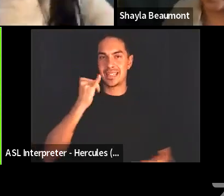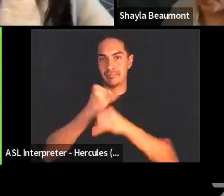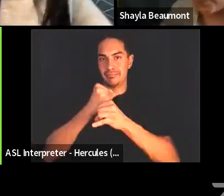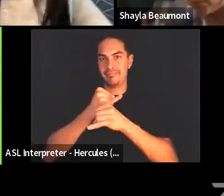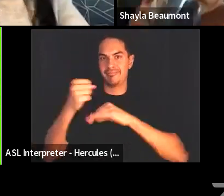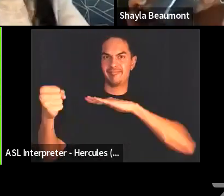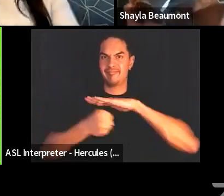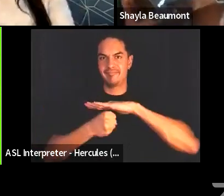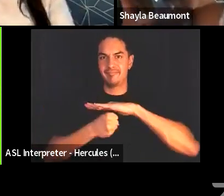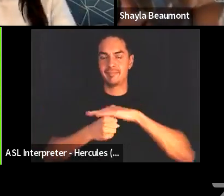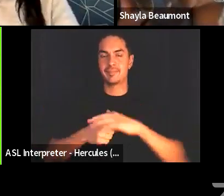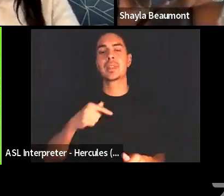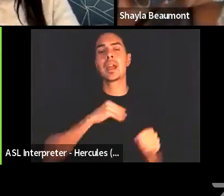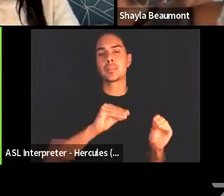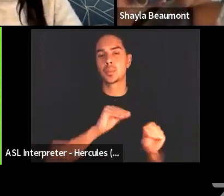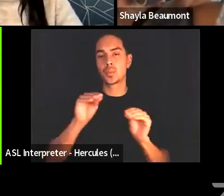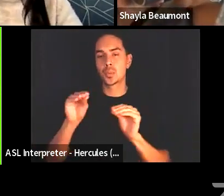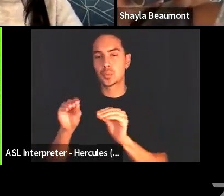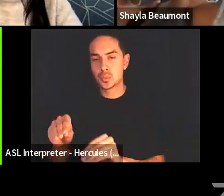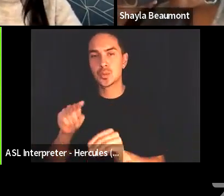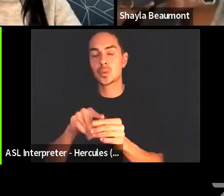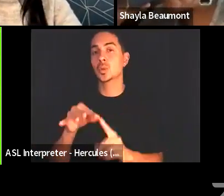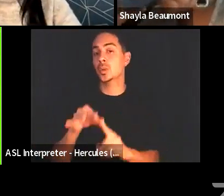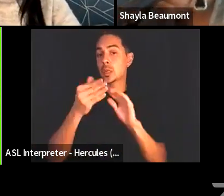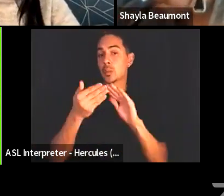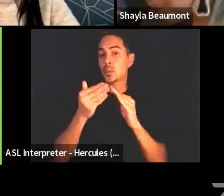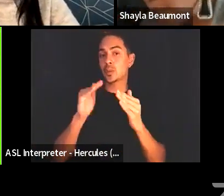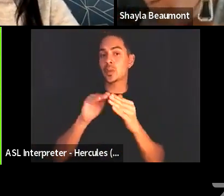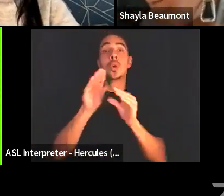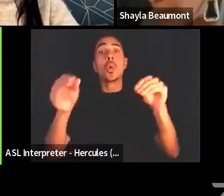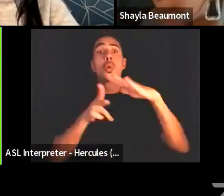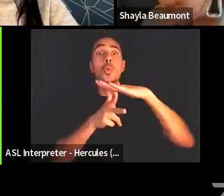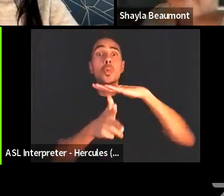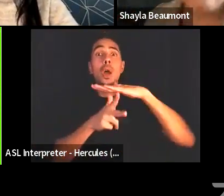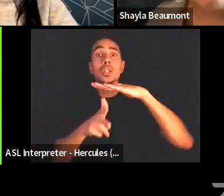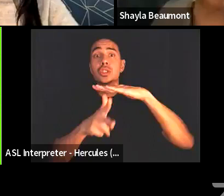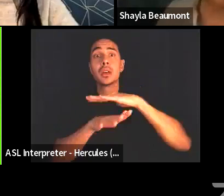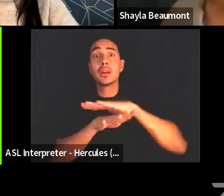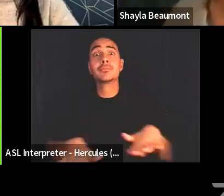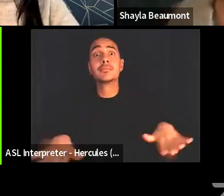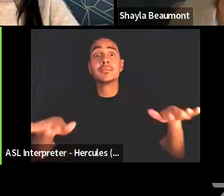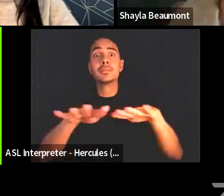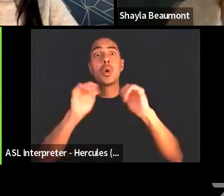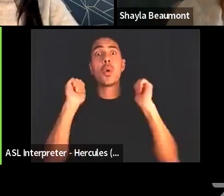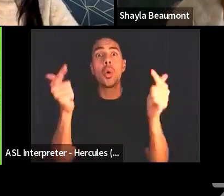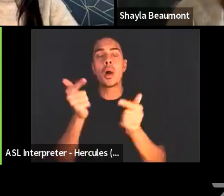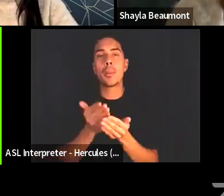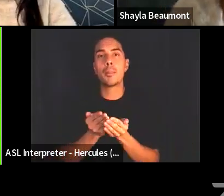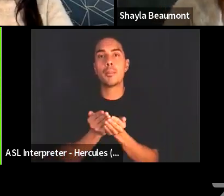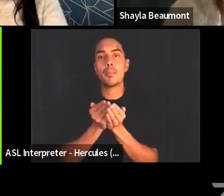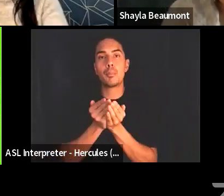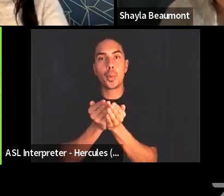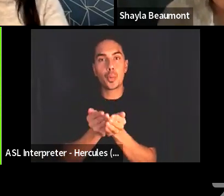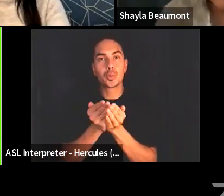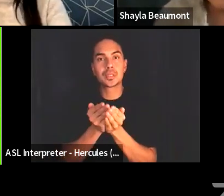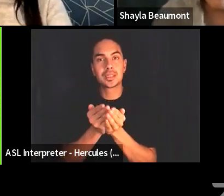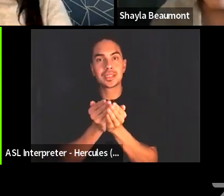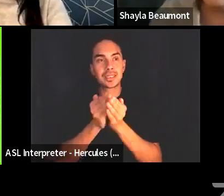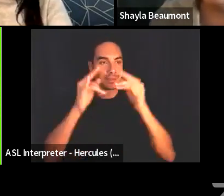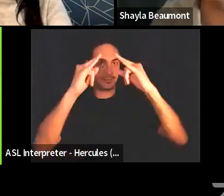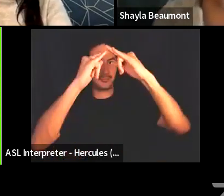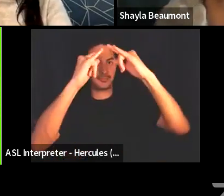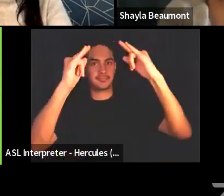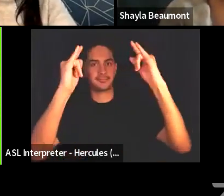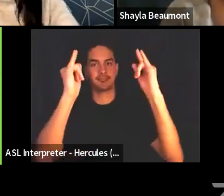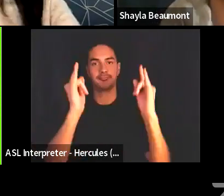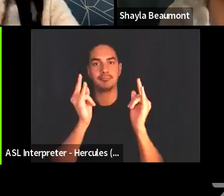old fisherman's town. There's no garages in the town. It's all boat camp shelters, right?